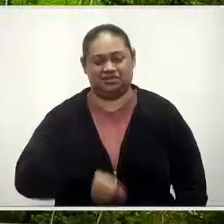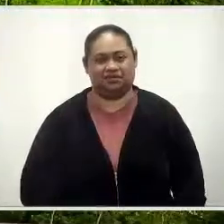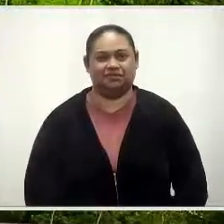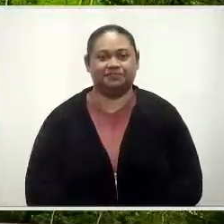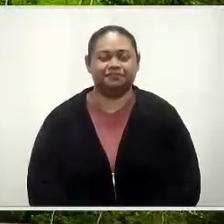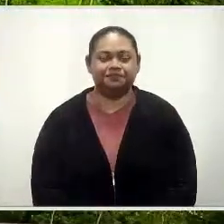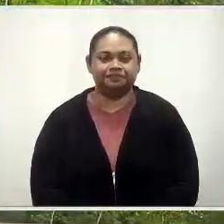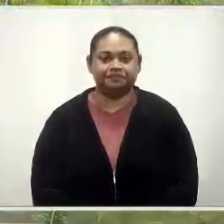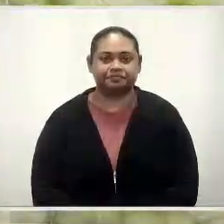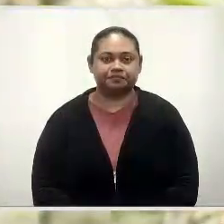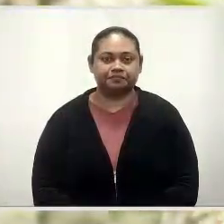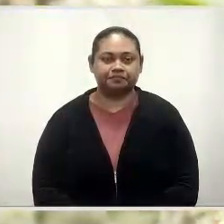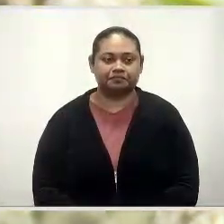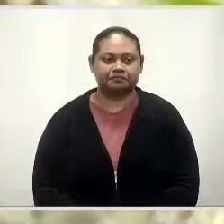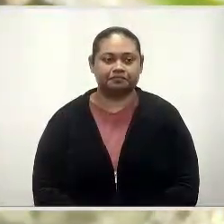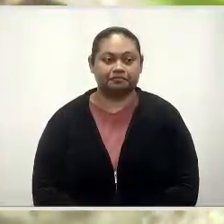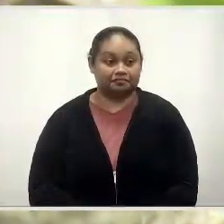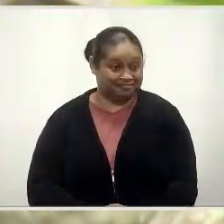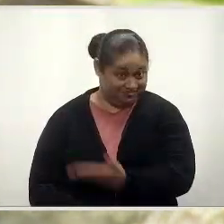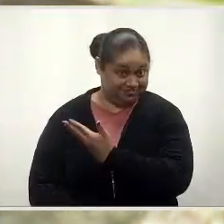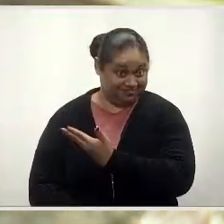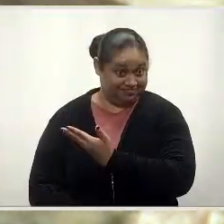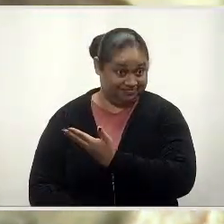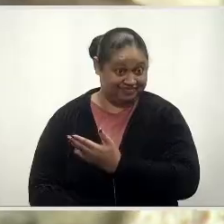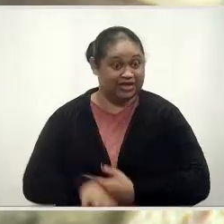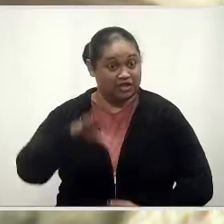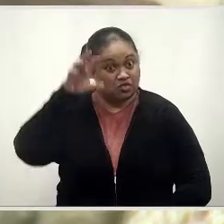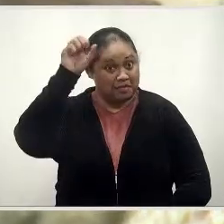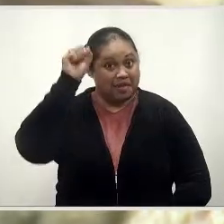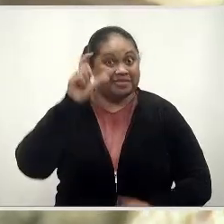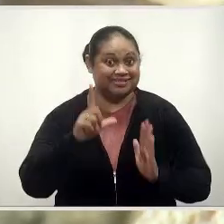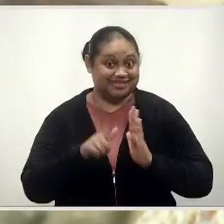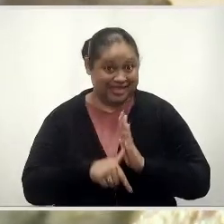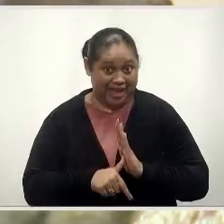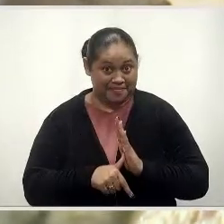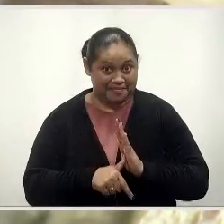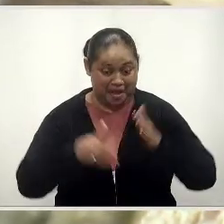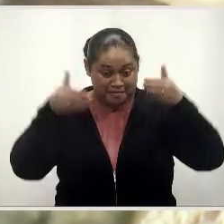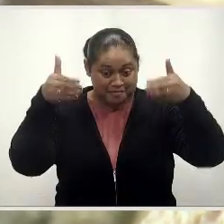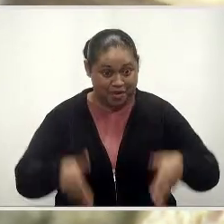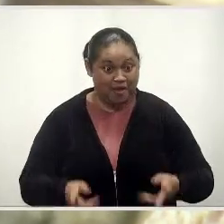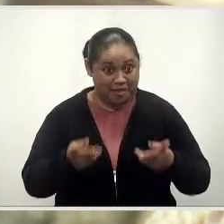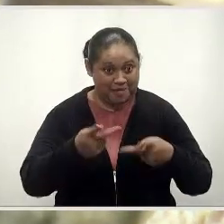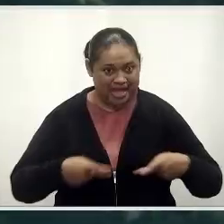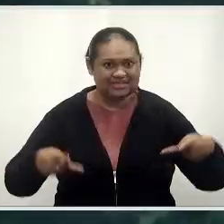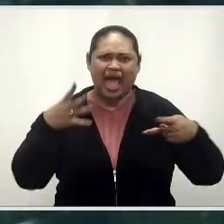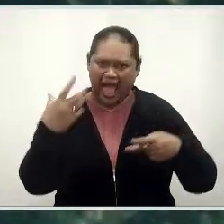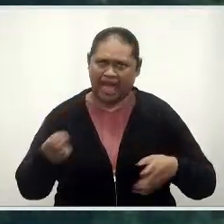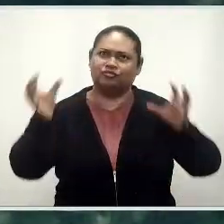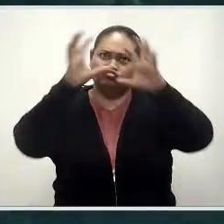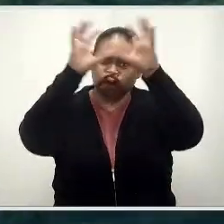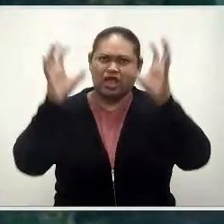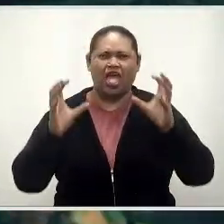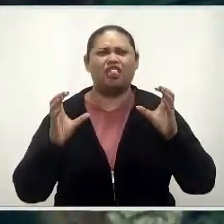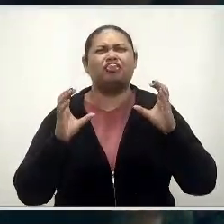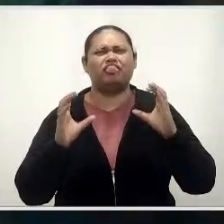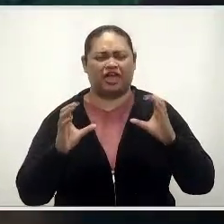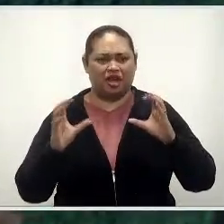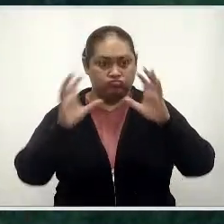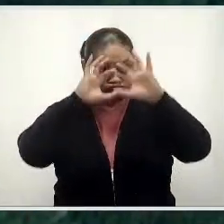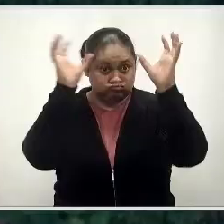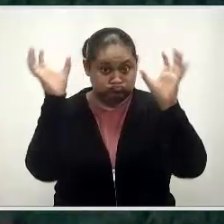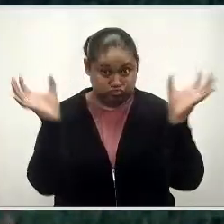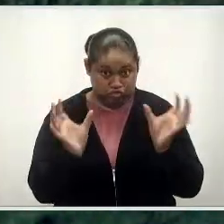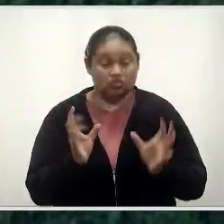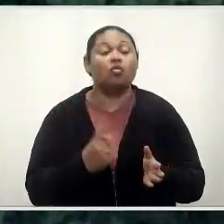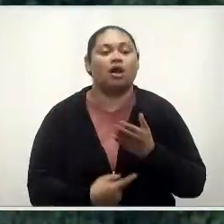the details. Lavinia Magoon recalls the time when the burial ground was surrounded by trees and thick bushes and families could